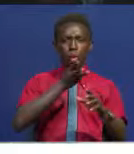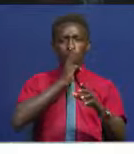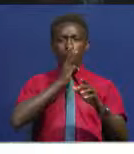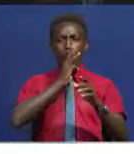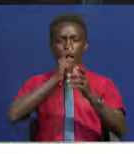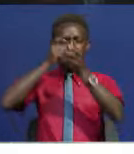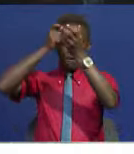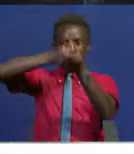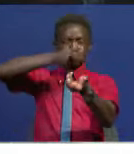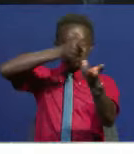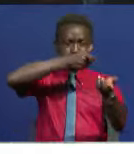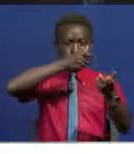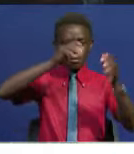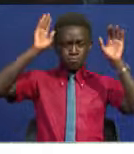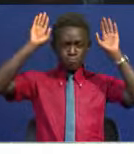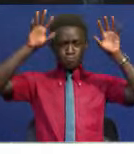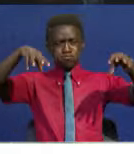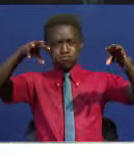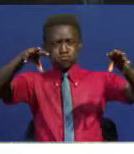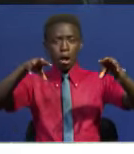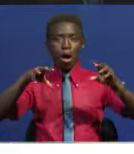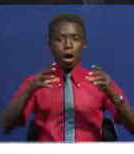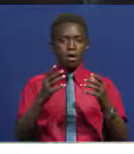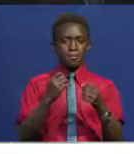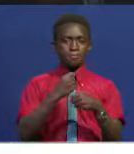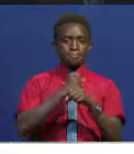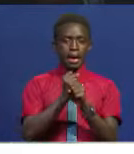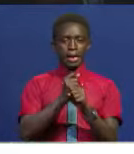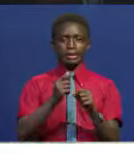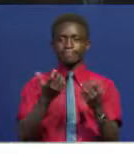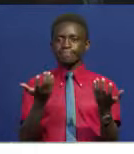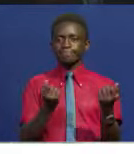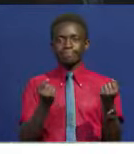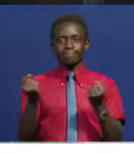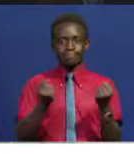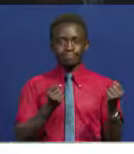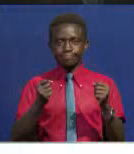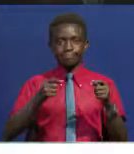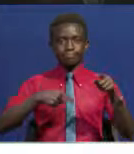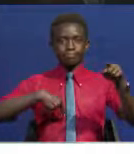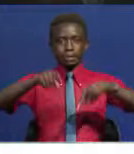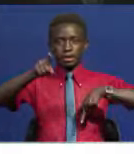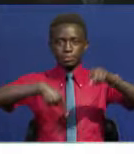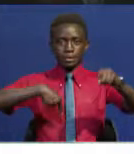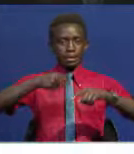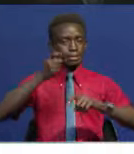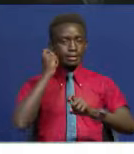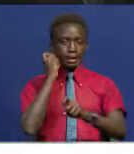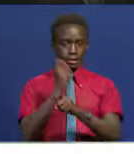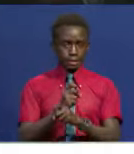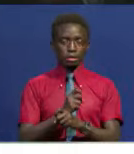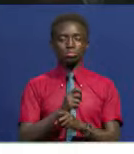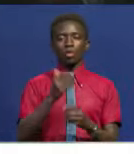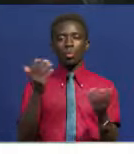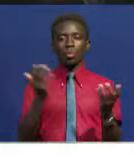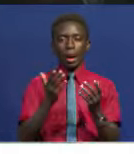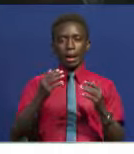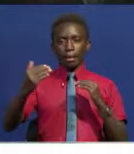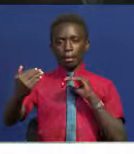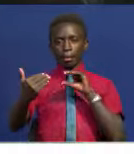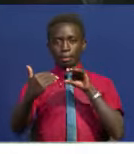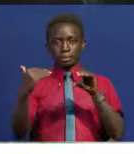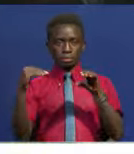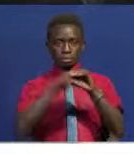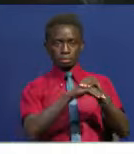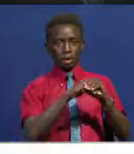pelting cars with stones paralyzing Transport Services into and out of the city center several people were injured during the